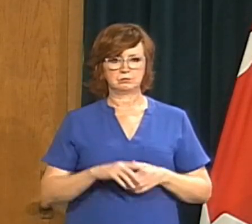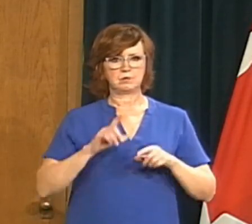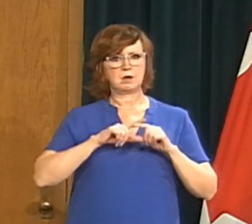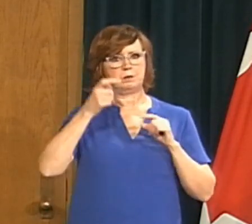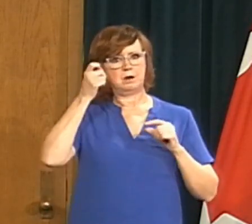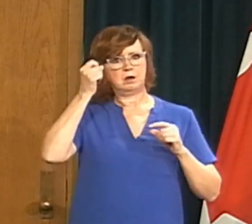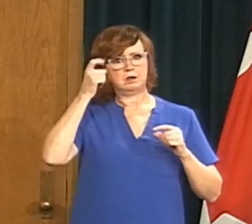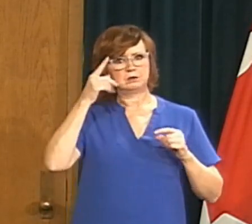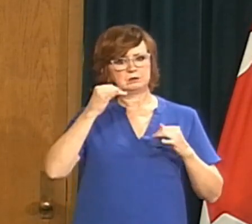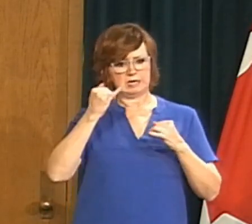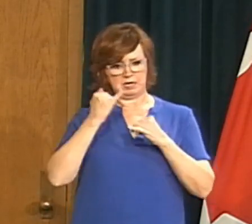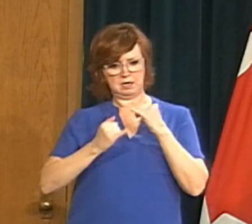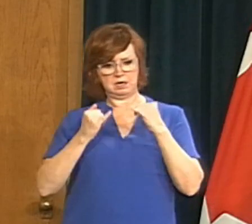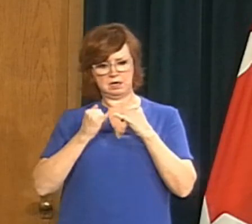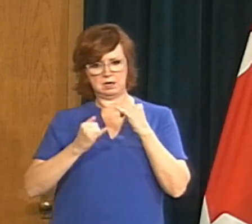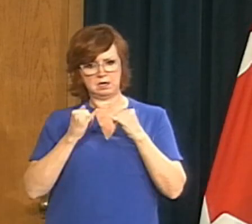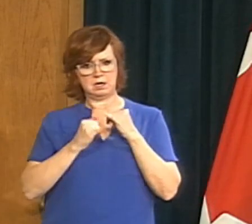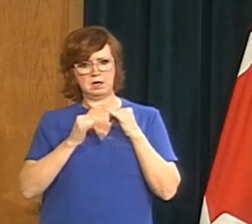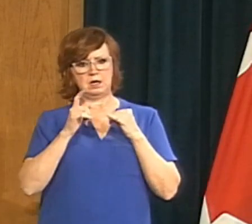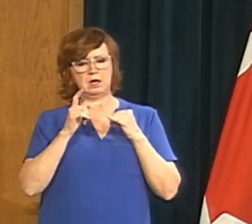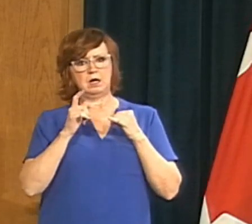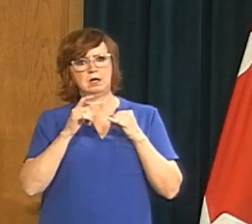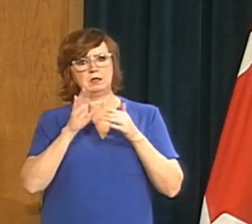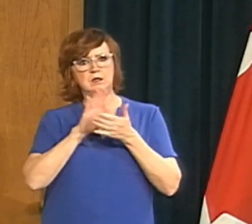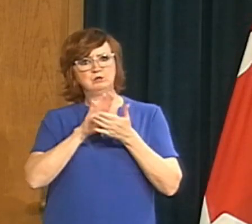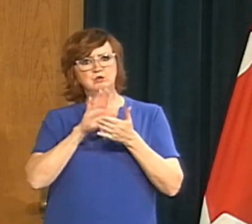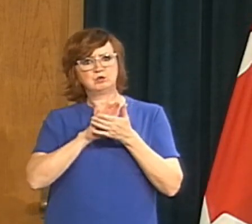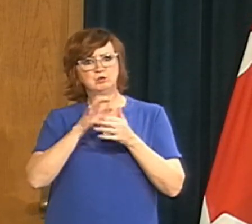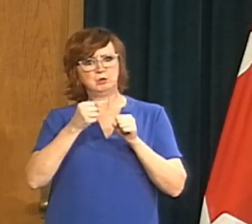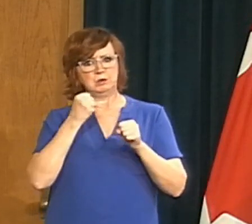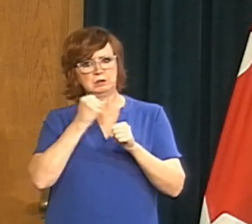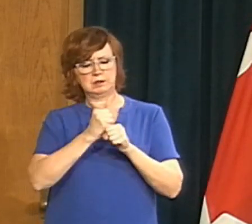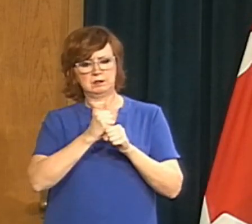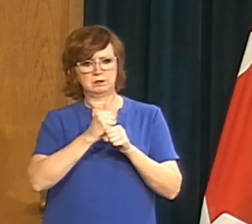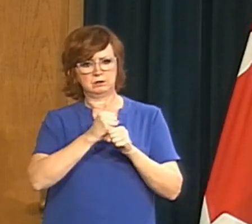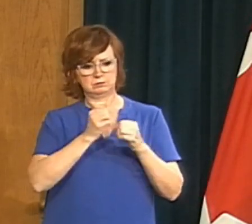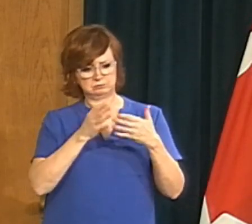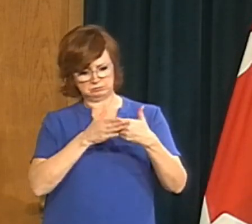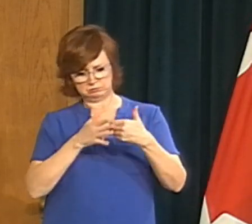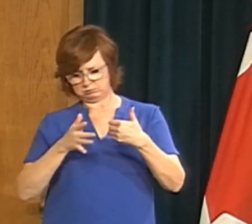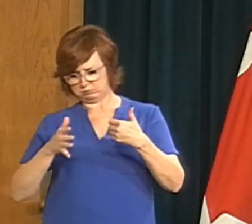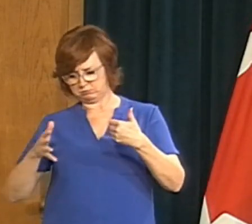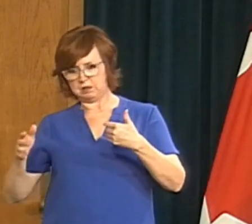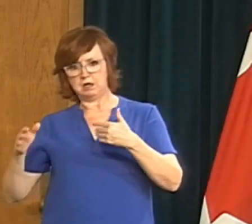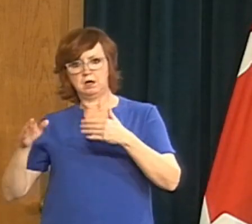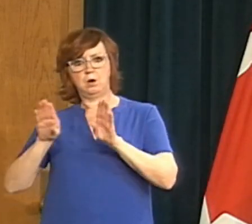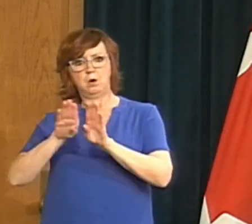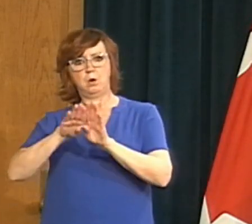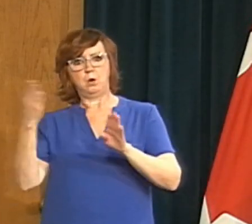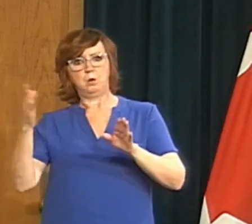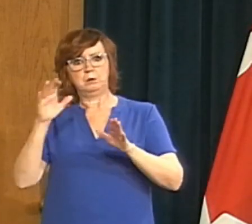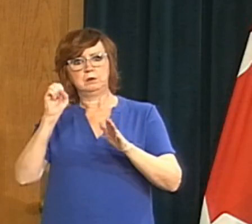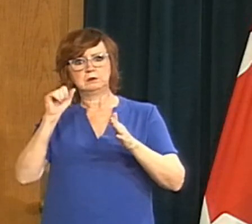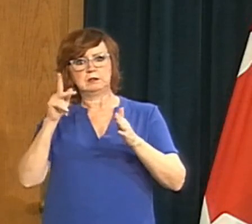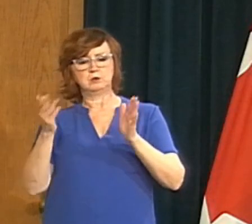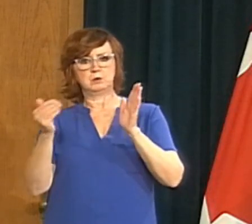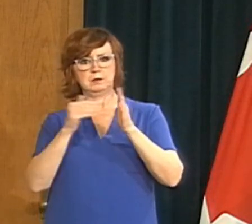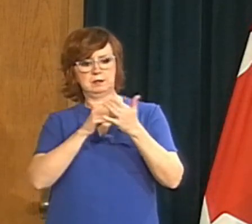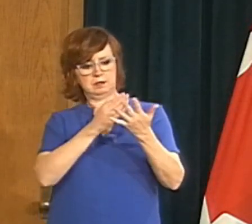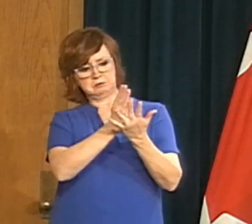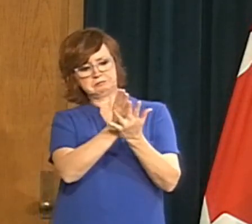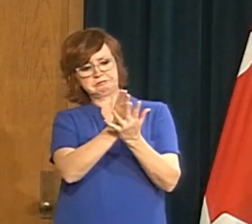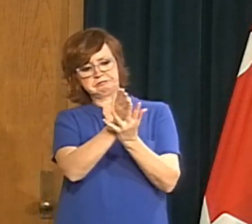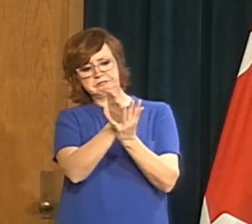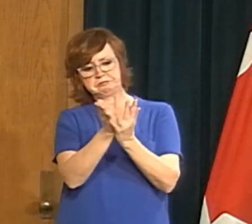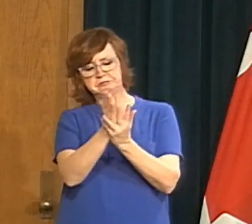may actually start to venture back into the workplace and require this childcare for